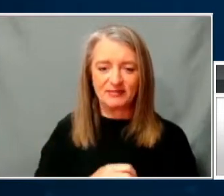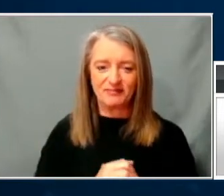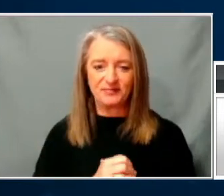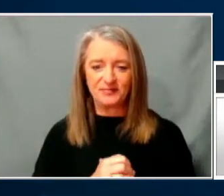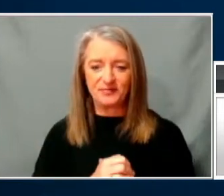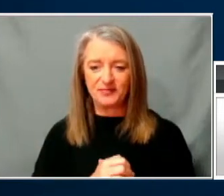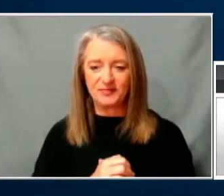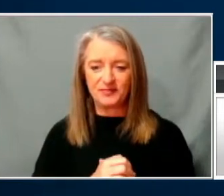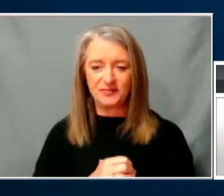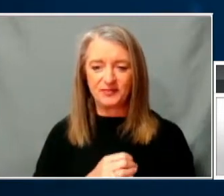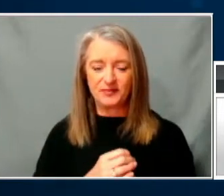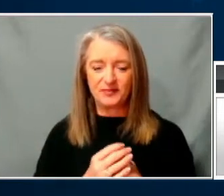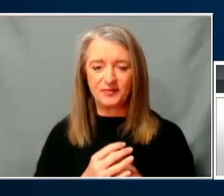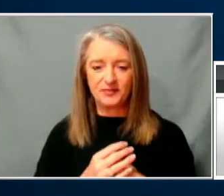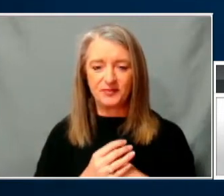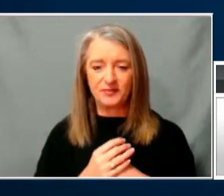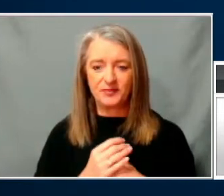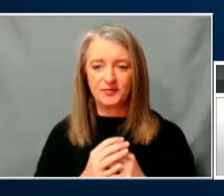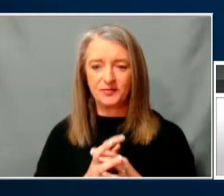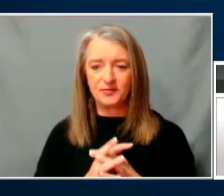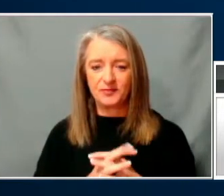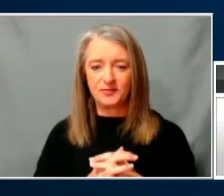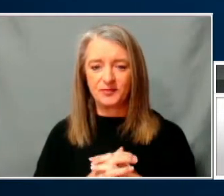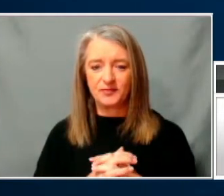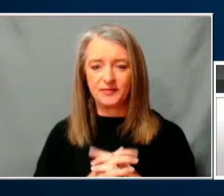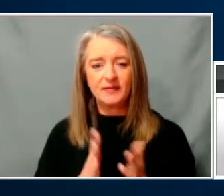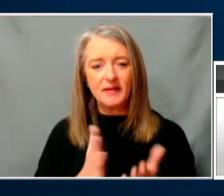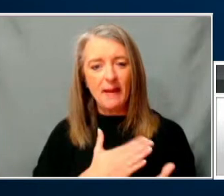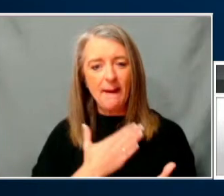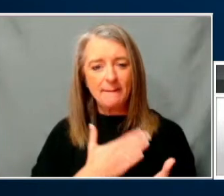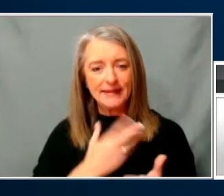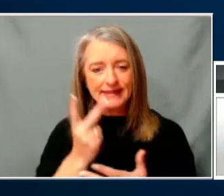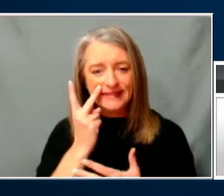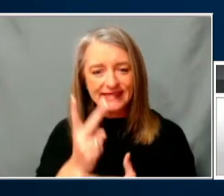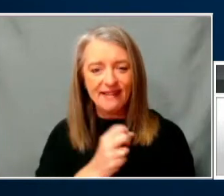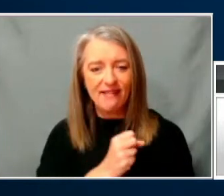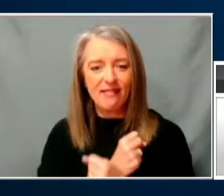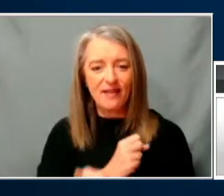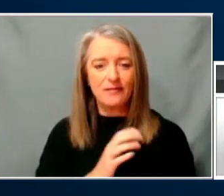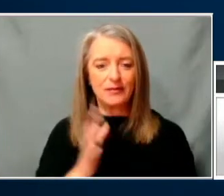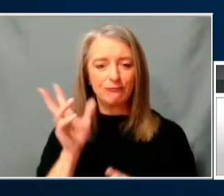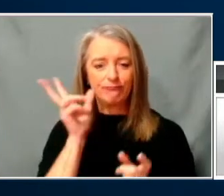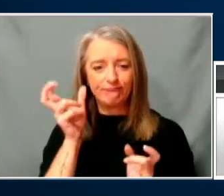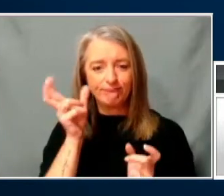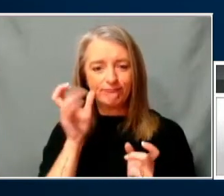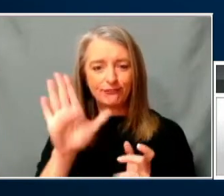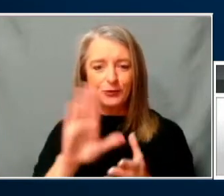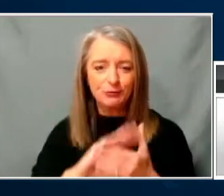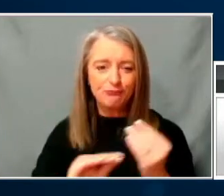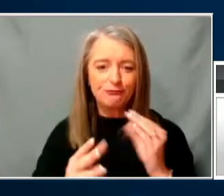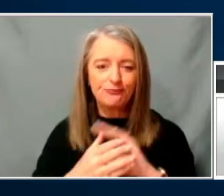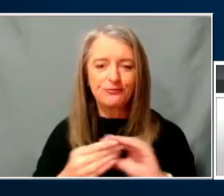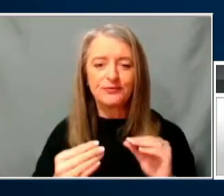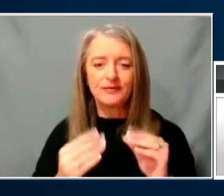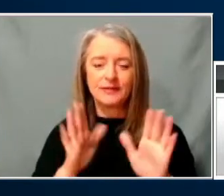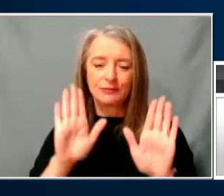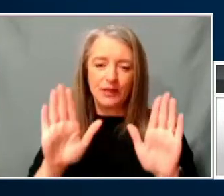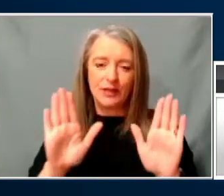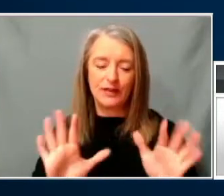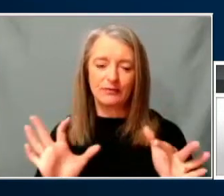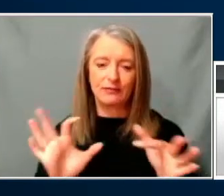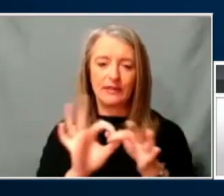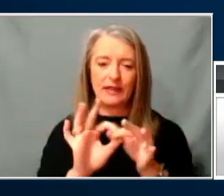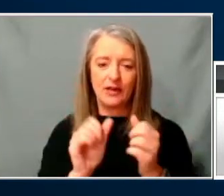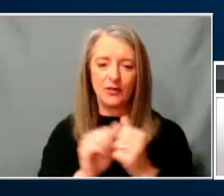Good morning. Good to see you, and love to hear that story, and so great to reunite you with